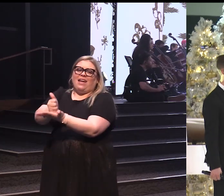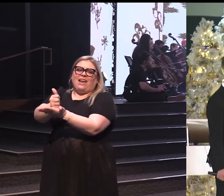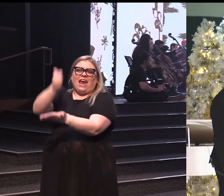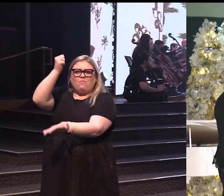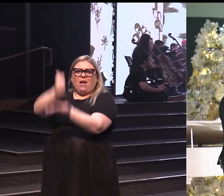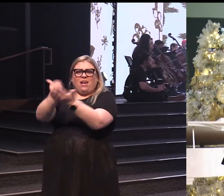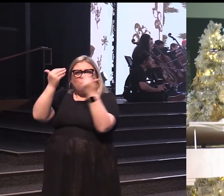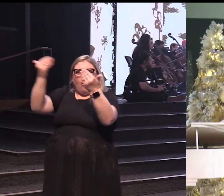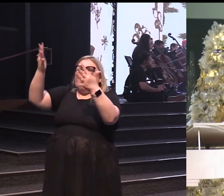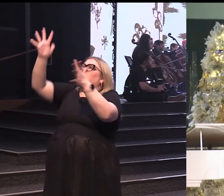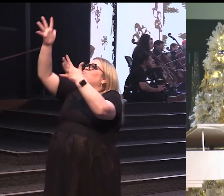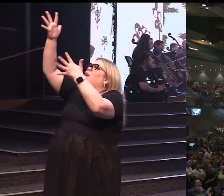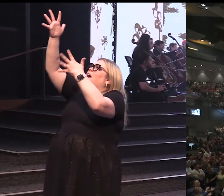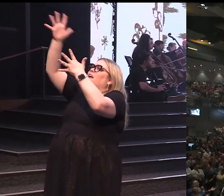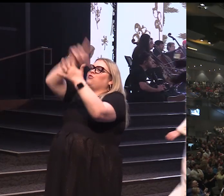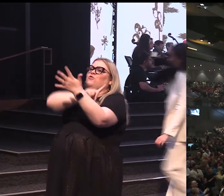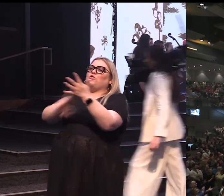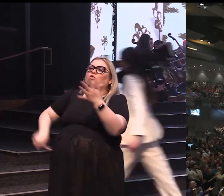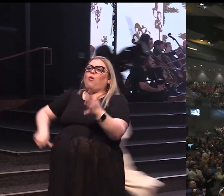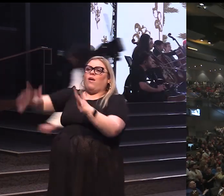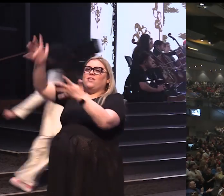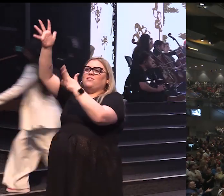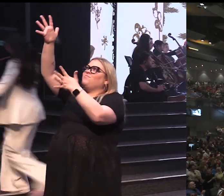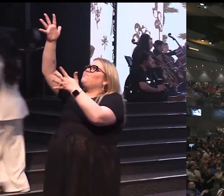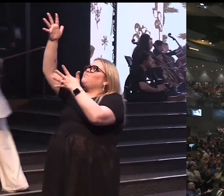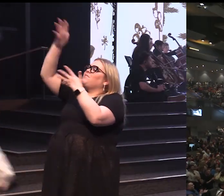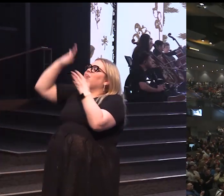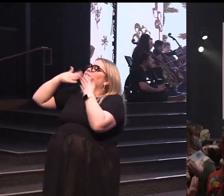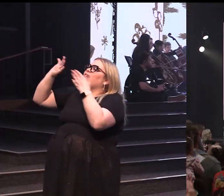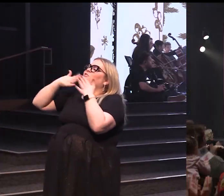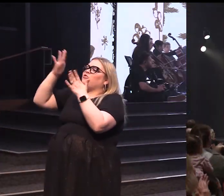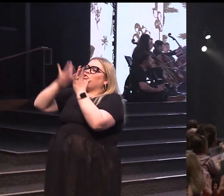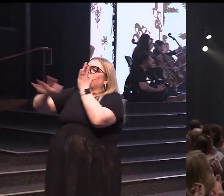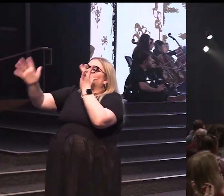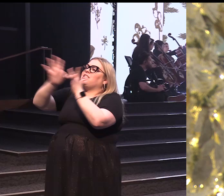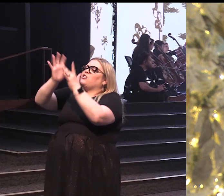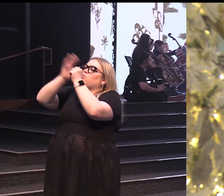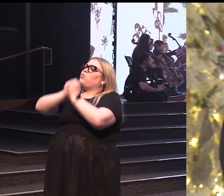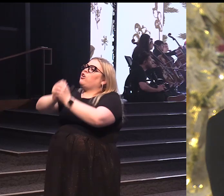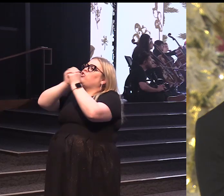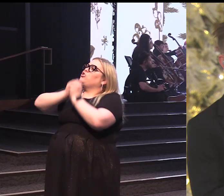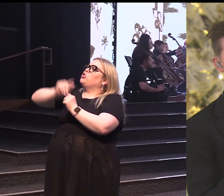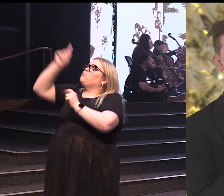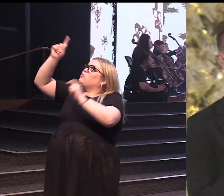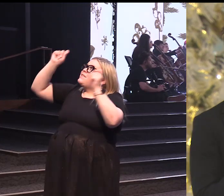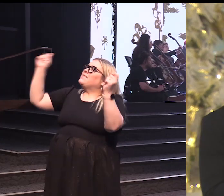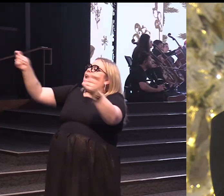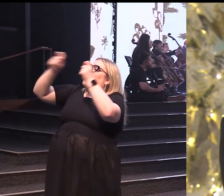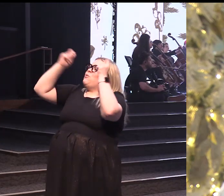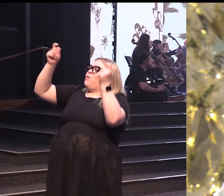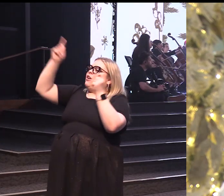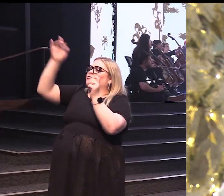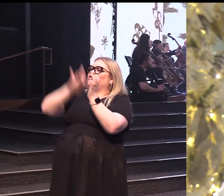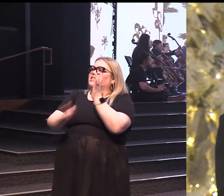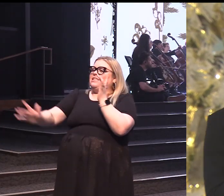Come on, let's give the Lord a hand clap of praise. Bless you, Jesus. We worship you. We celebrate you, Jesus.